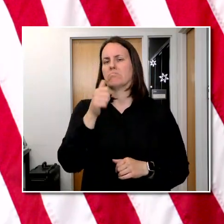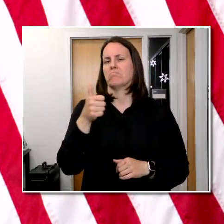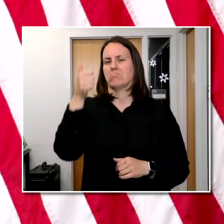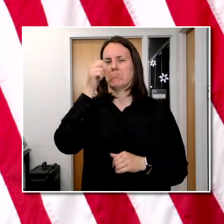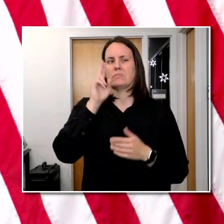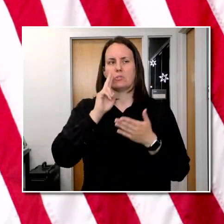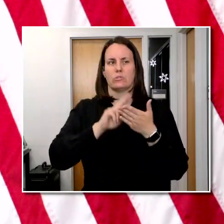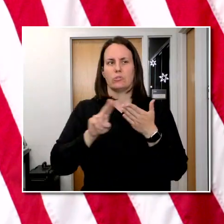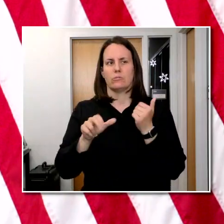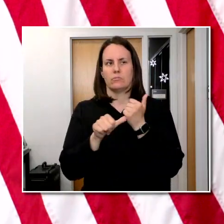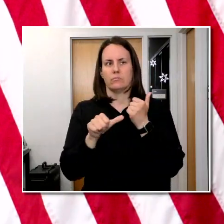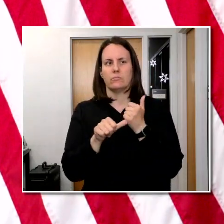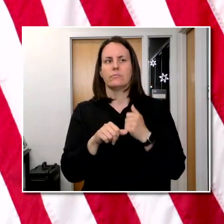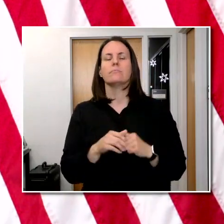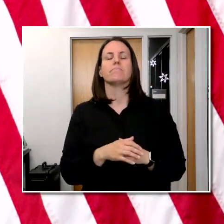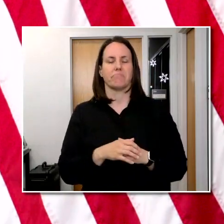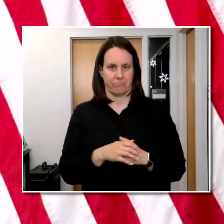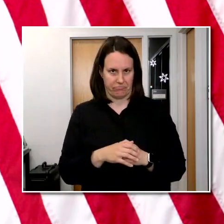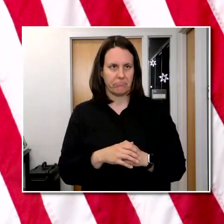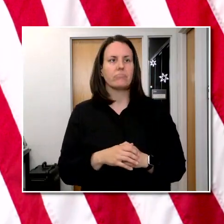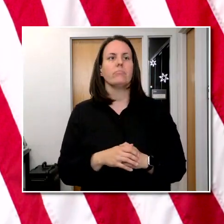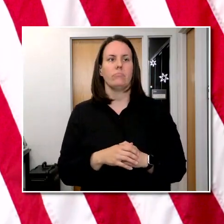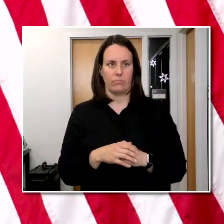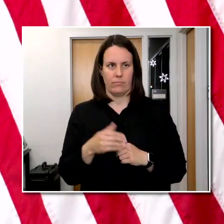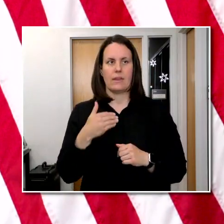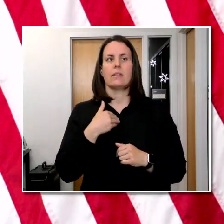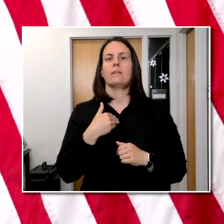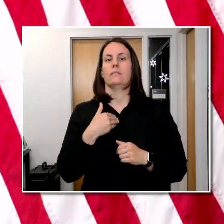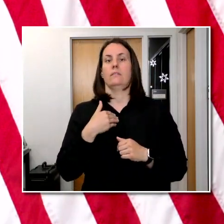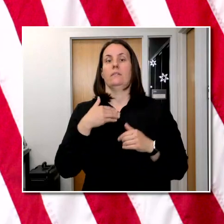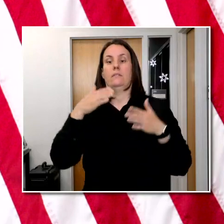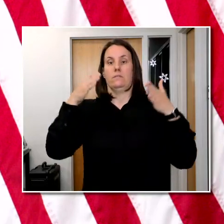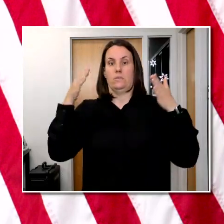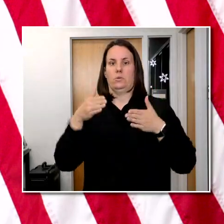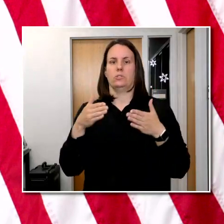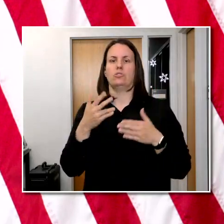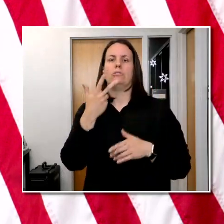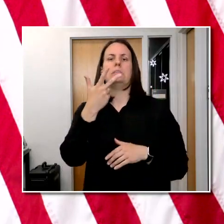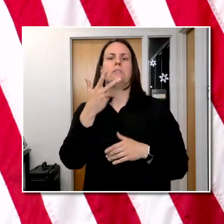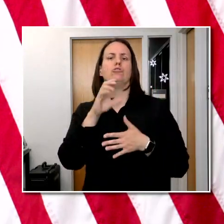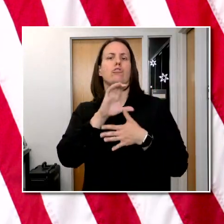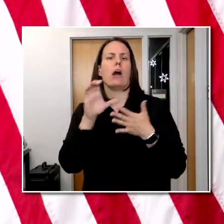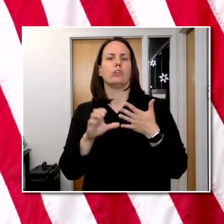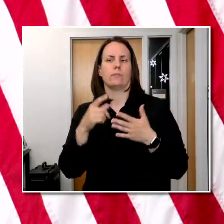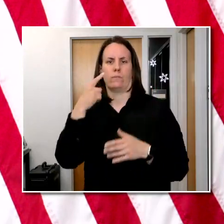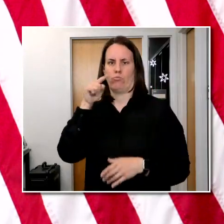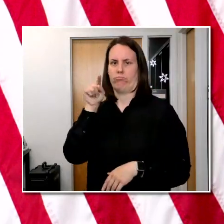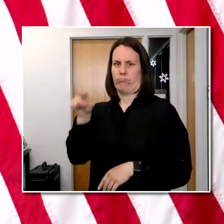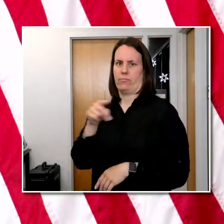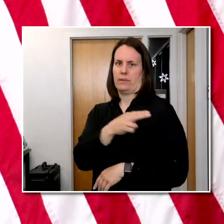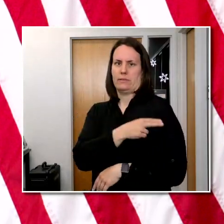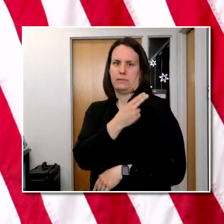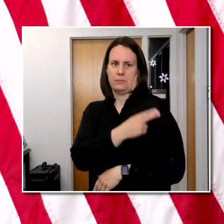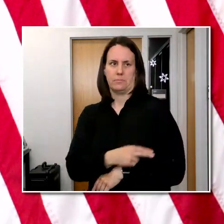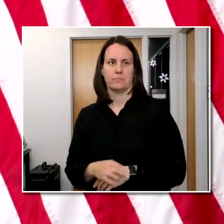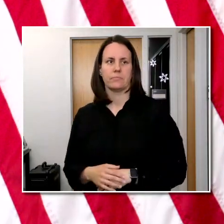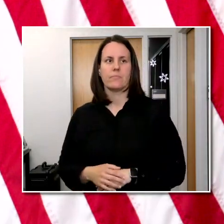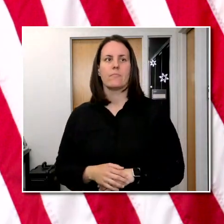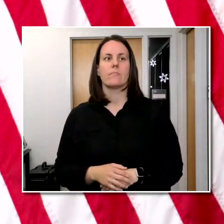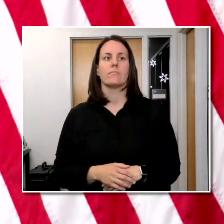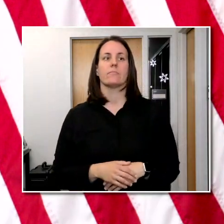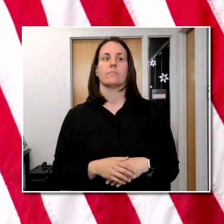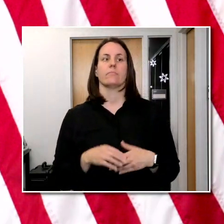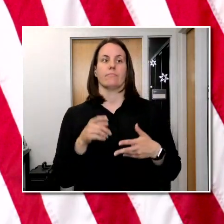gating criteria today focused on hospitals. And one of those metrics is green,